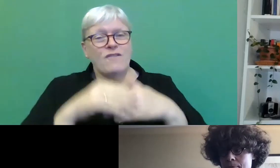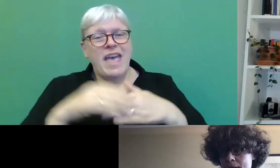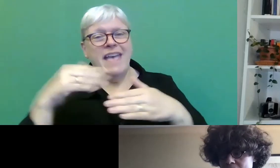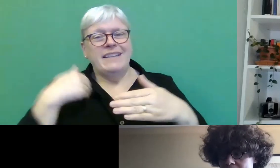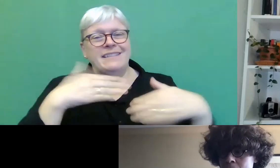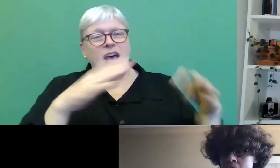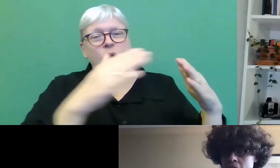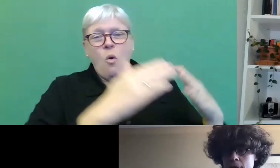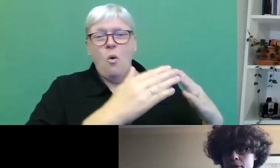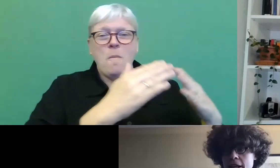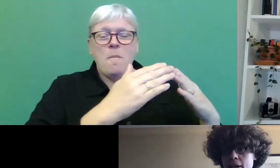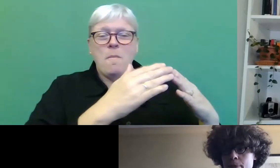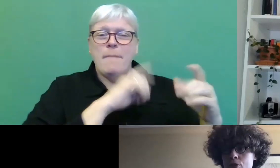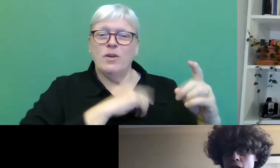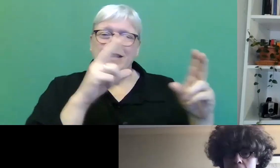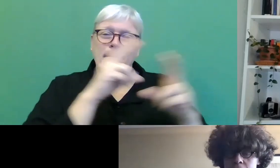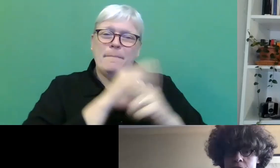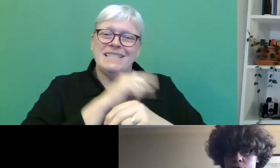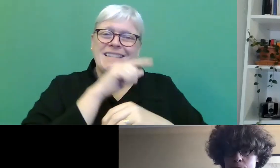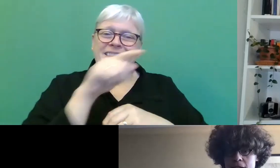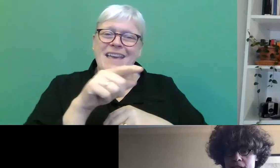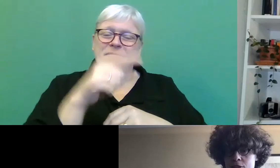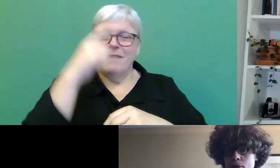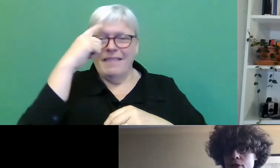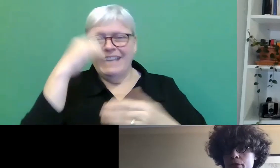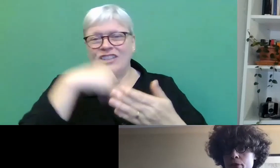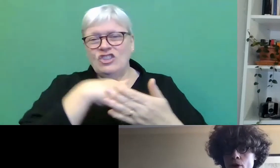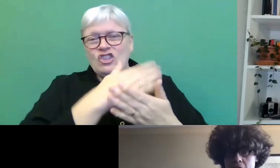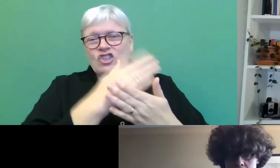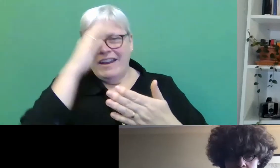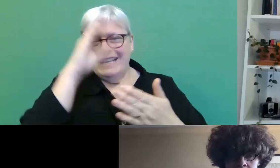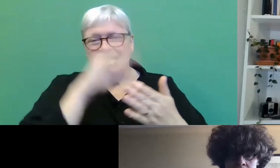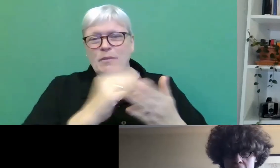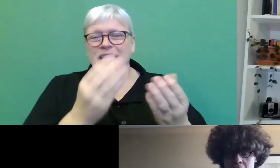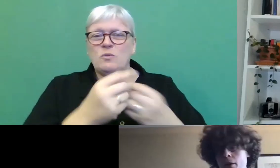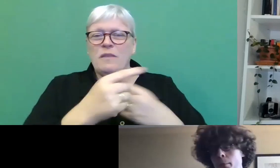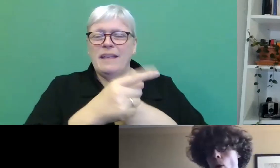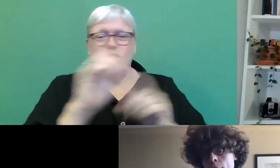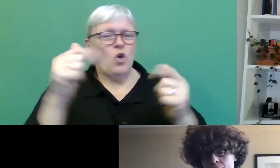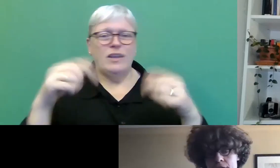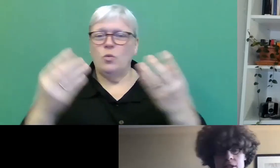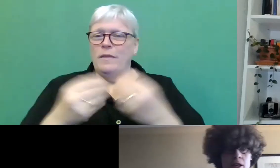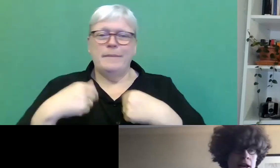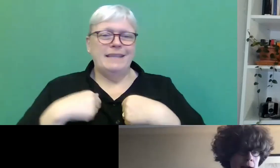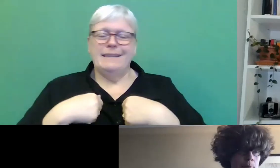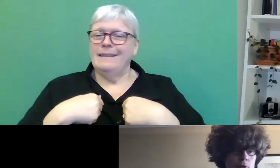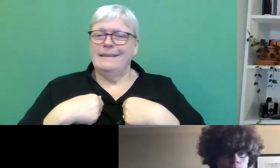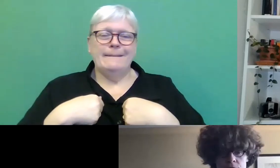I'm missing them and I'm thinking about sharing these experiences with them if they're not here, and the little